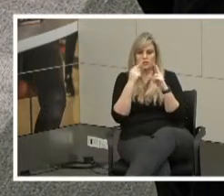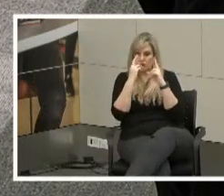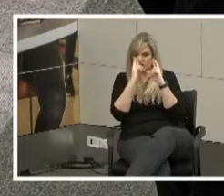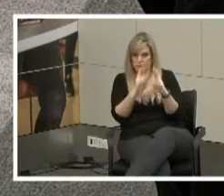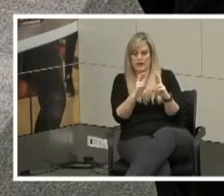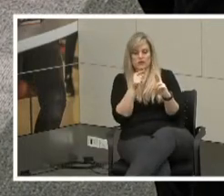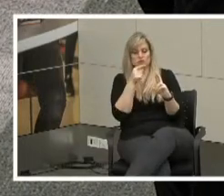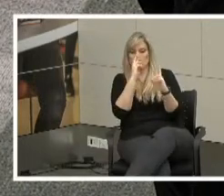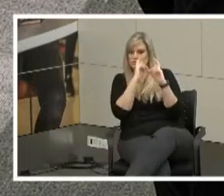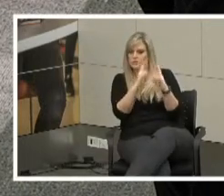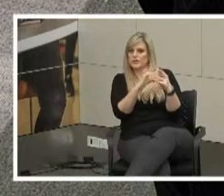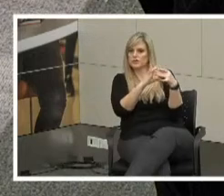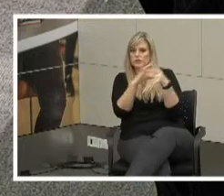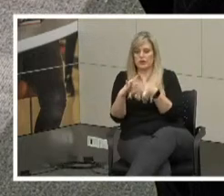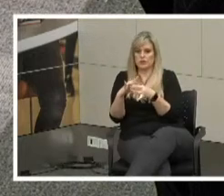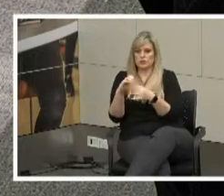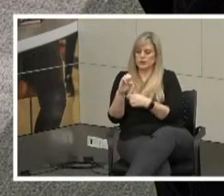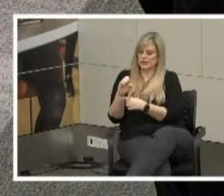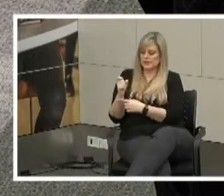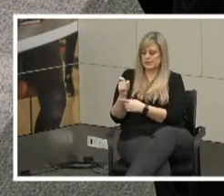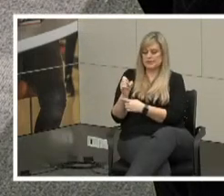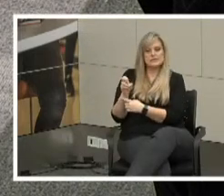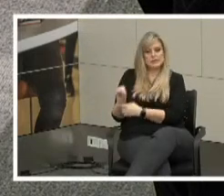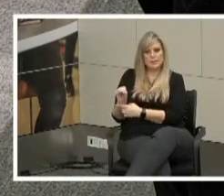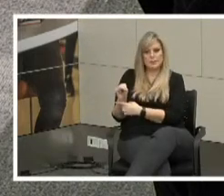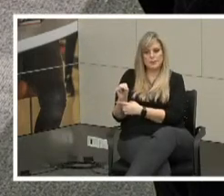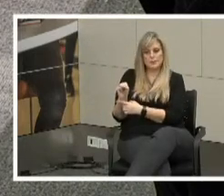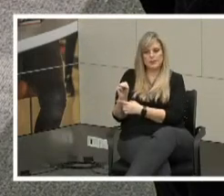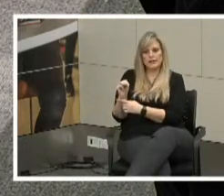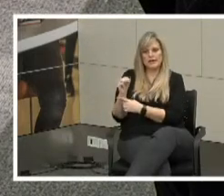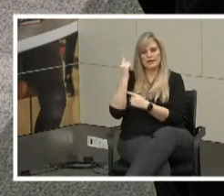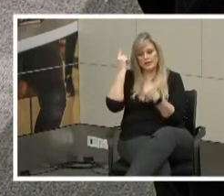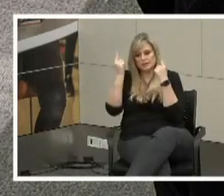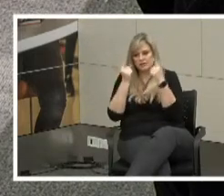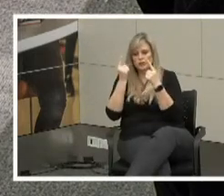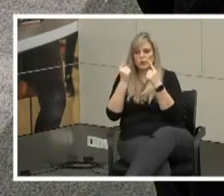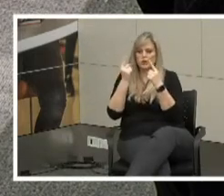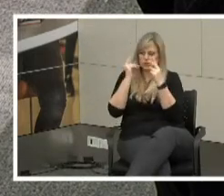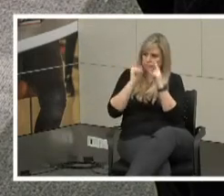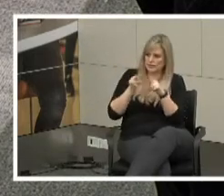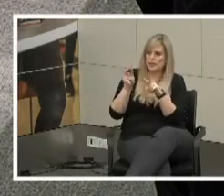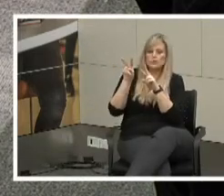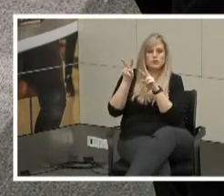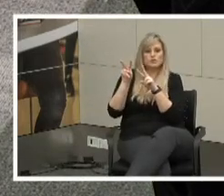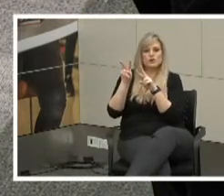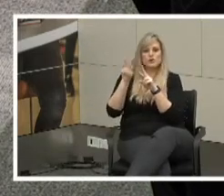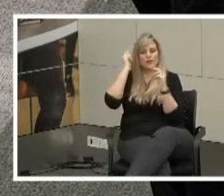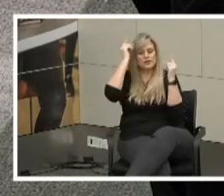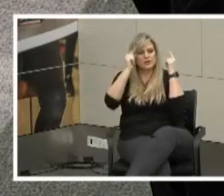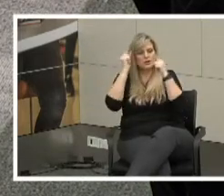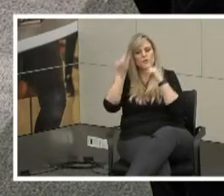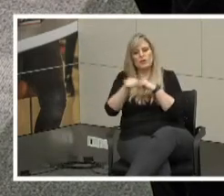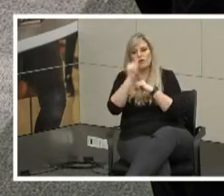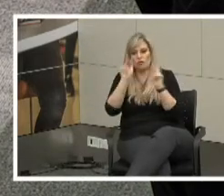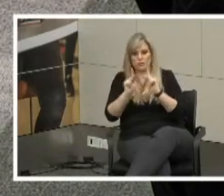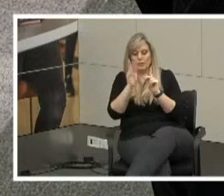respect is associated with the words esteem consideration admiration and the regards for others especially oneself this core value